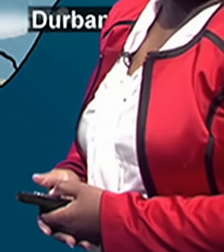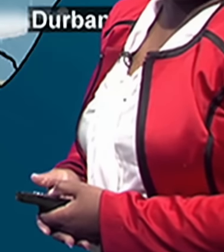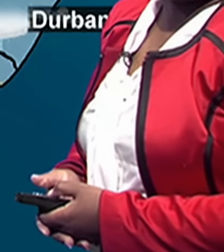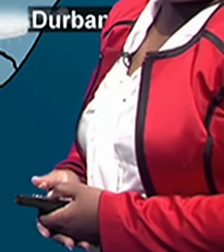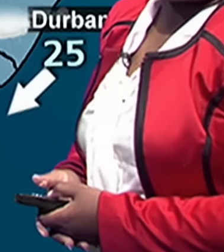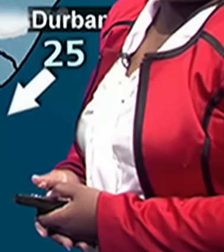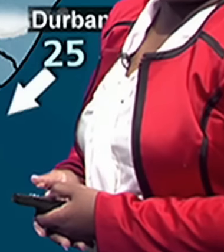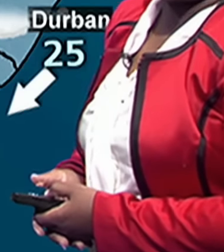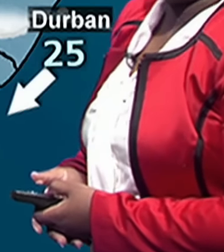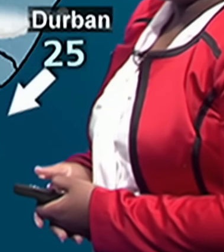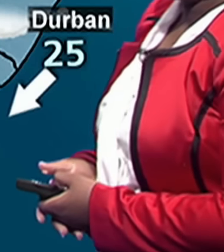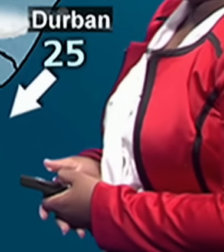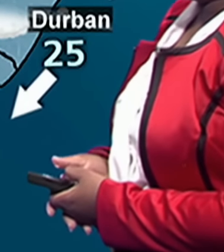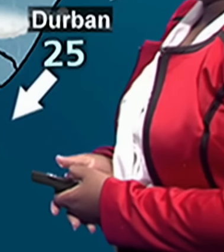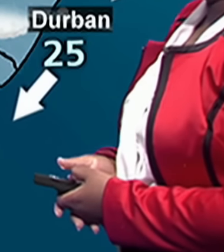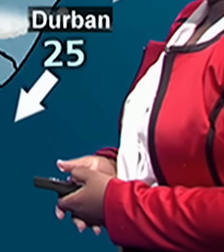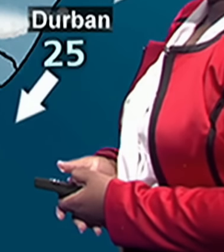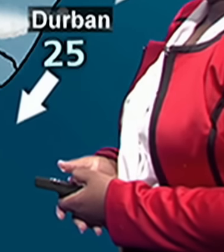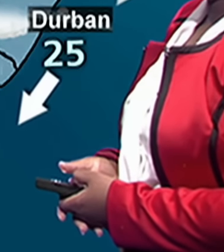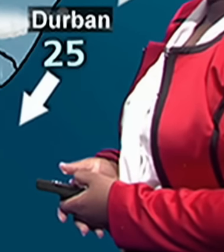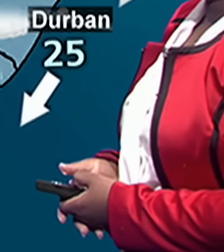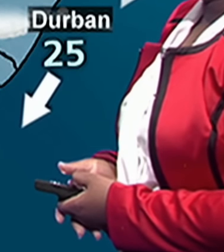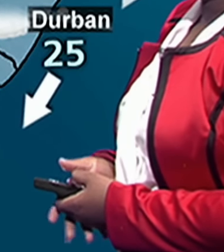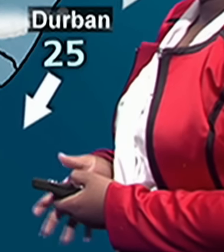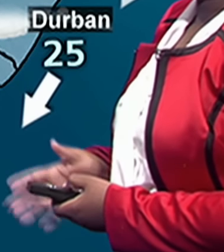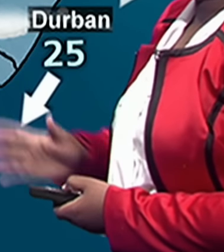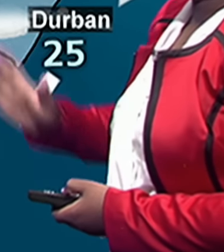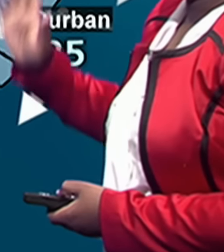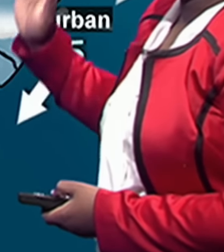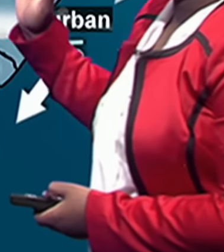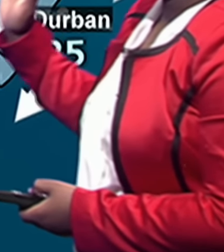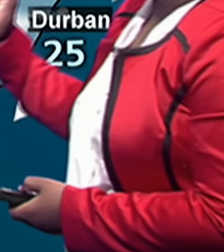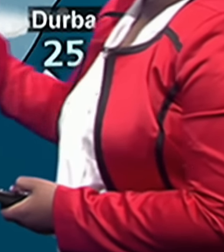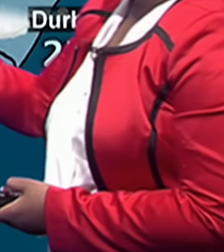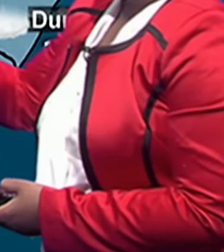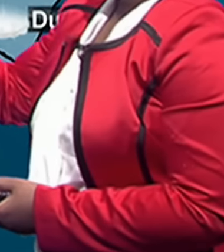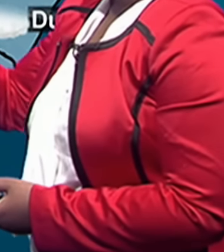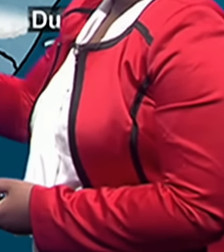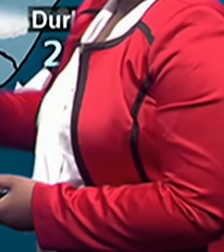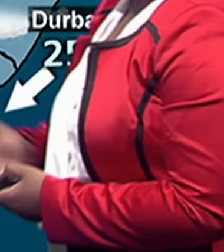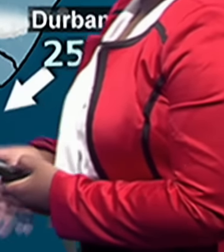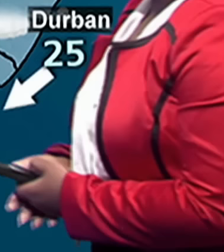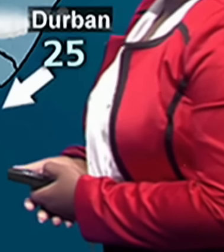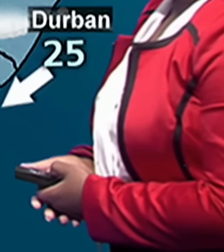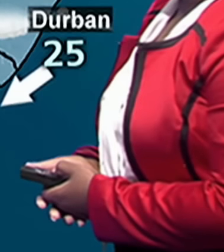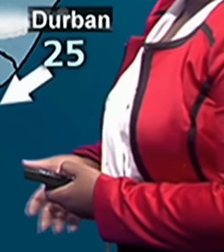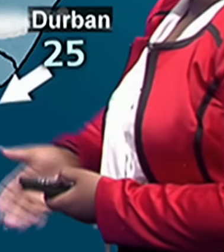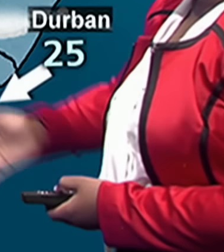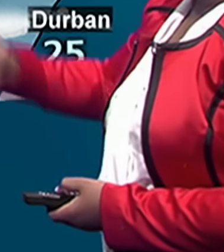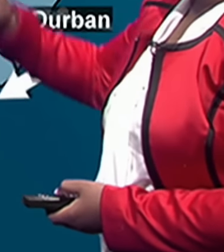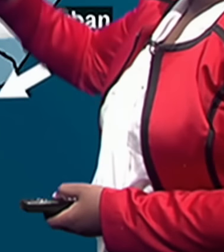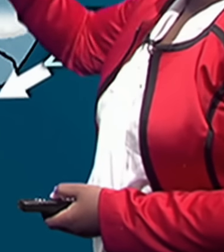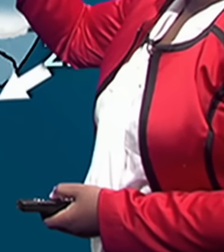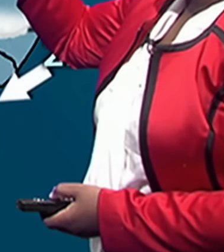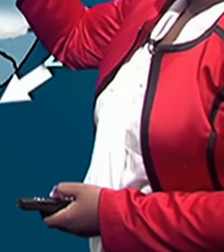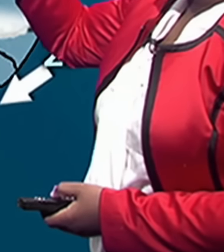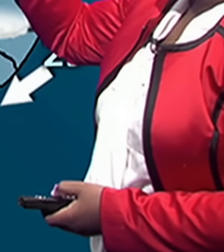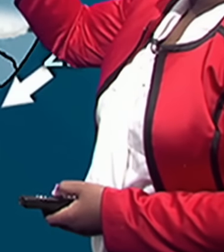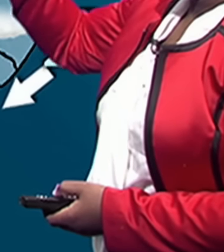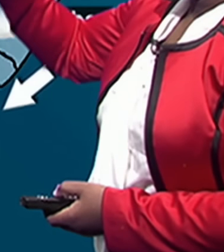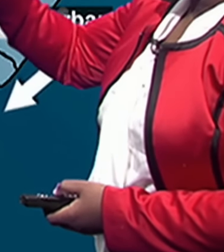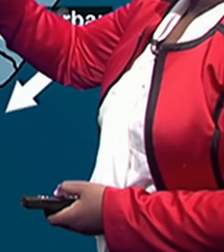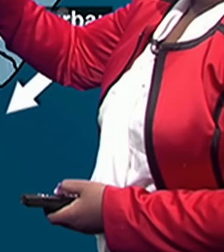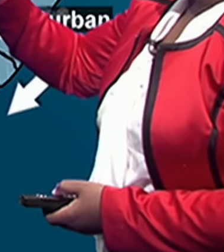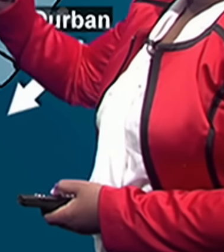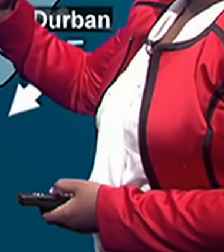di le 60. Re lebelele motsatsing la ka moso teng dipula tsa masarasarane di a tswelela ka diperesente di le 30 ka kwa province ya ka kwa